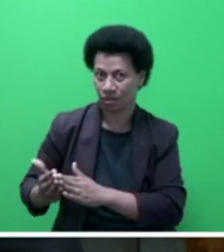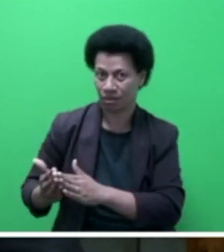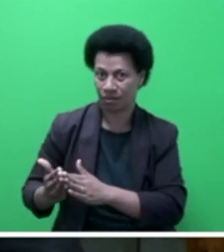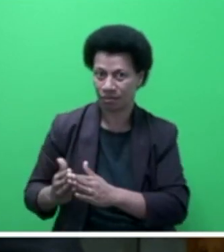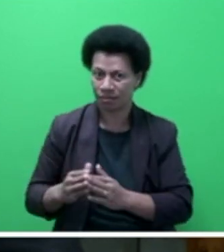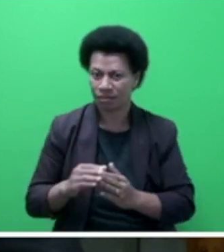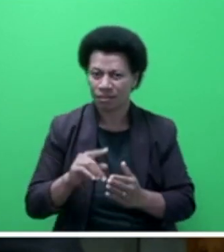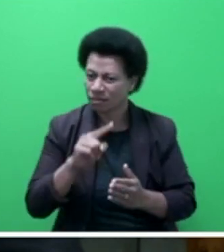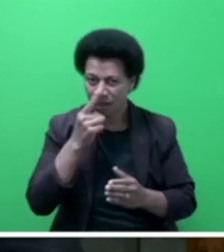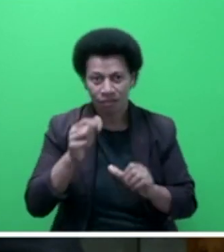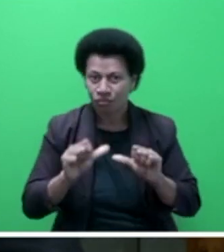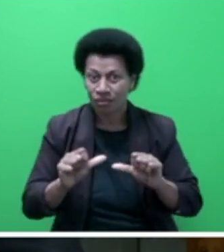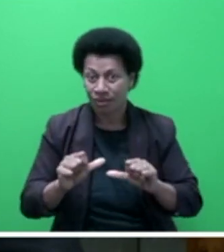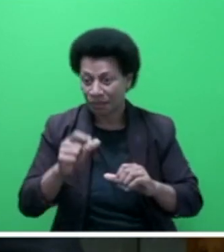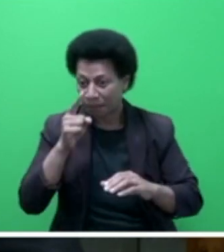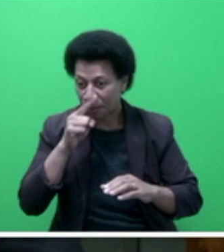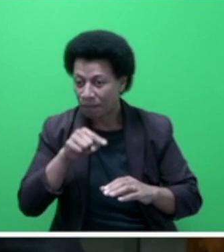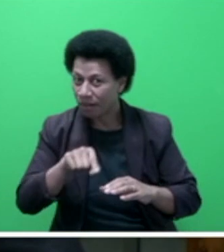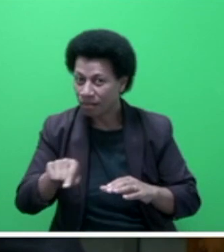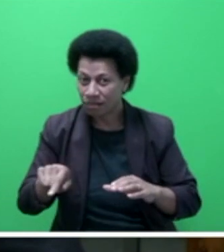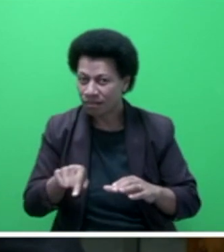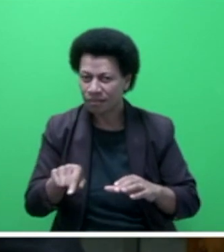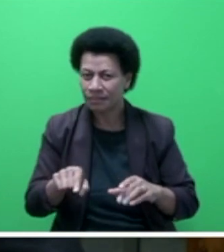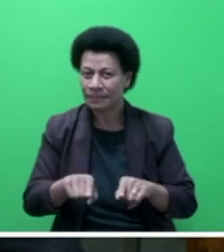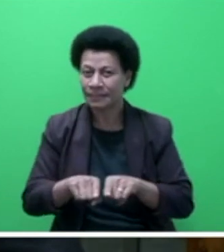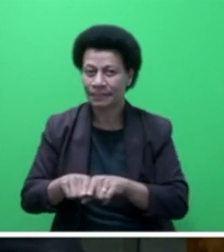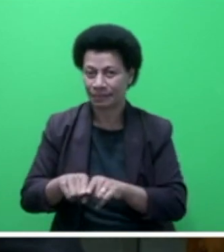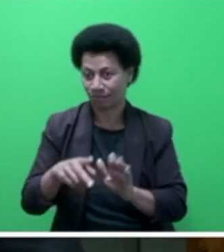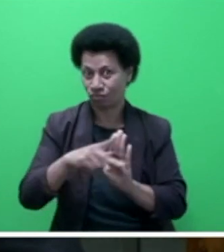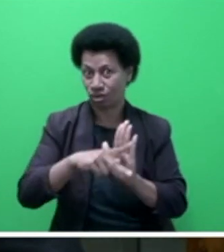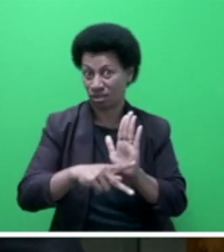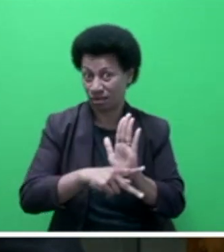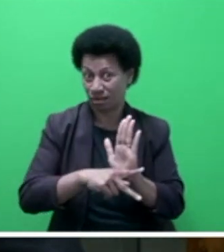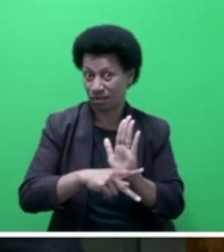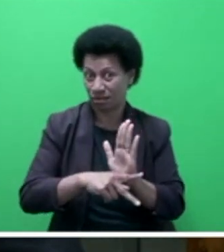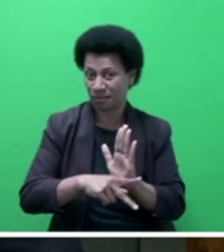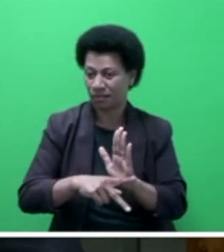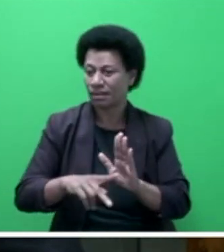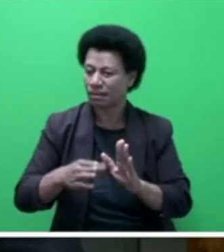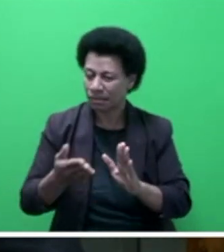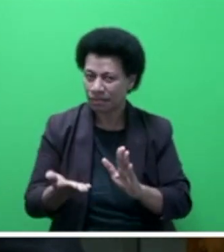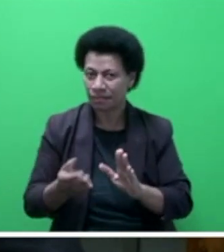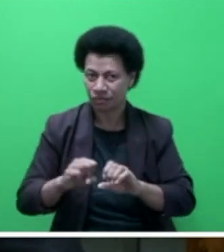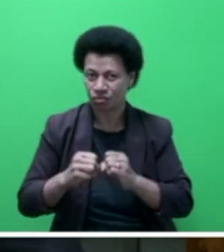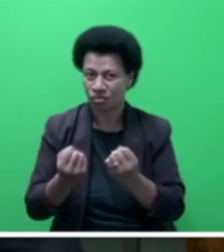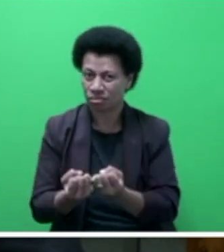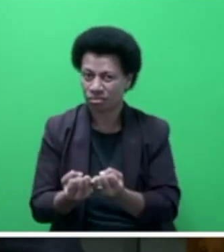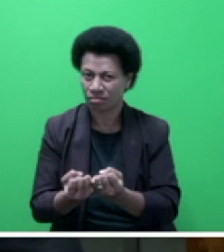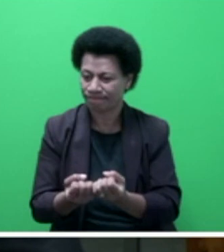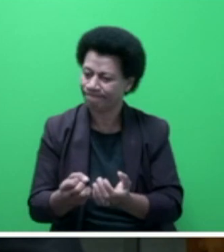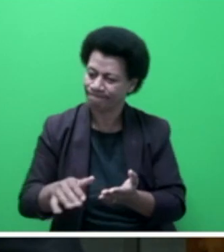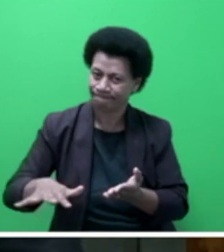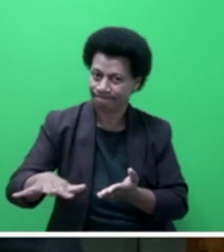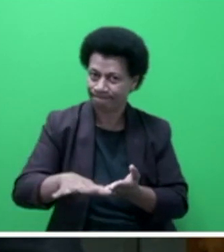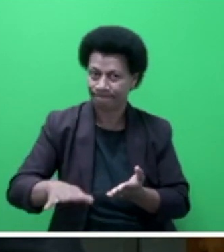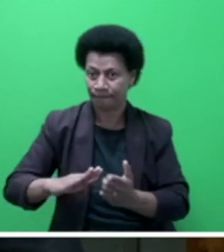against vulnerability are often a consequence of inadequate policies and poor social institutions. The Fijian government recognizes this